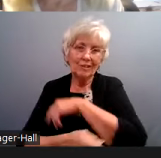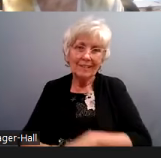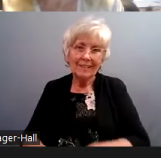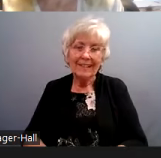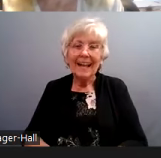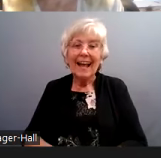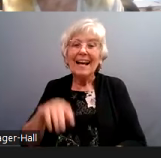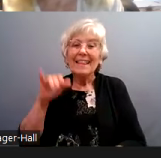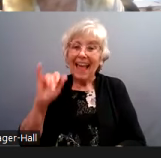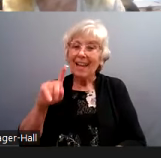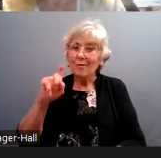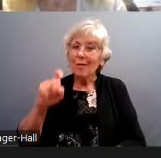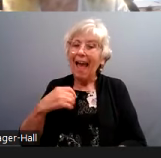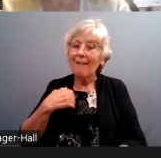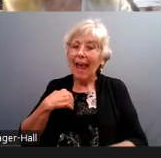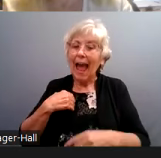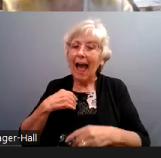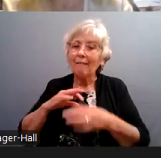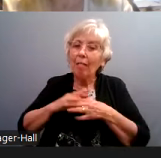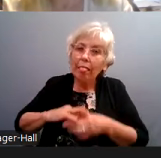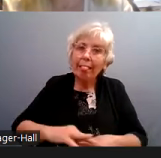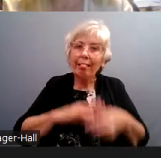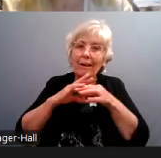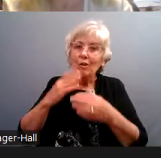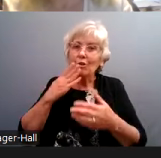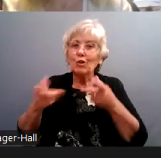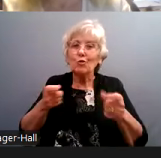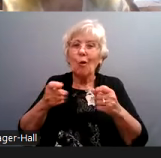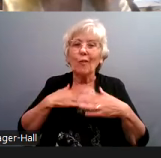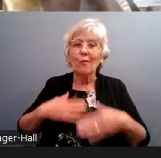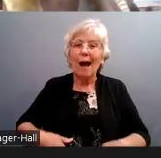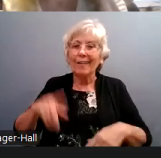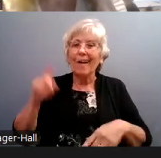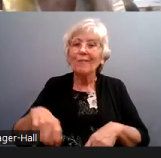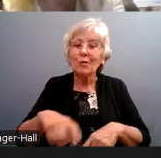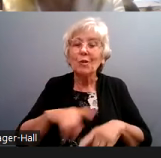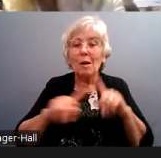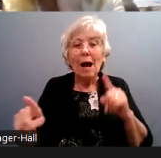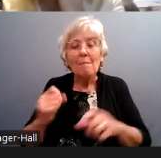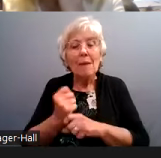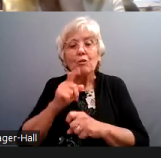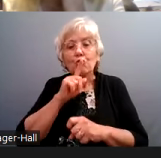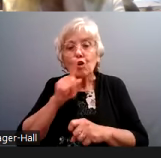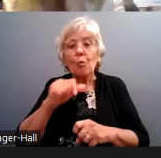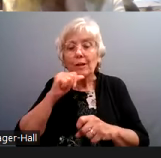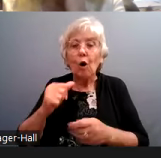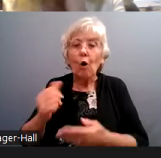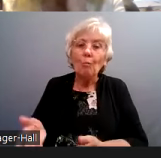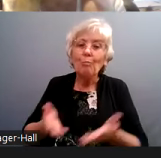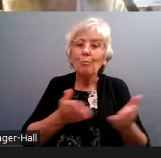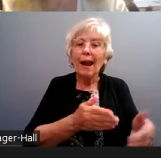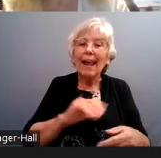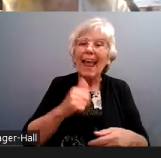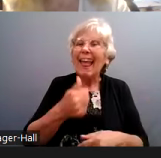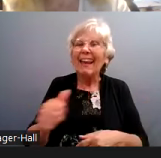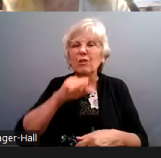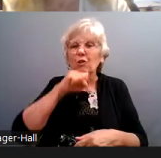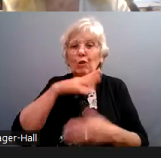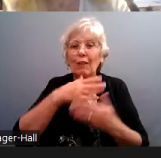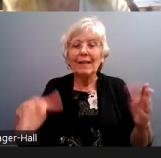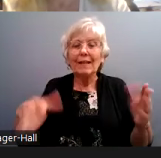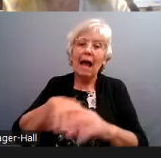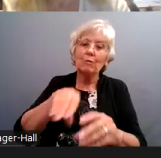but that's the proper way to make sure that we're not going to track any of the contaminated stuff outside of